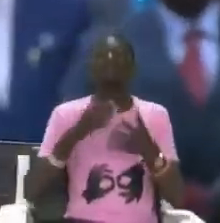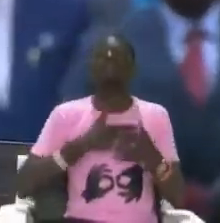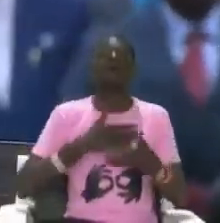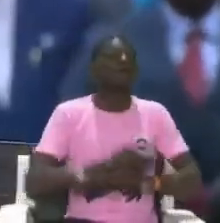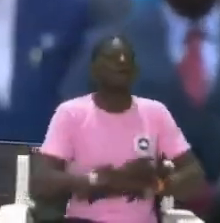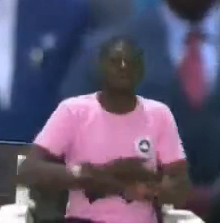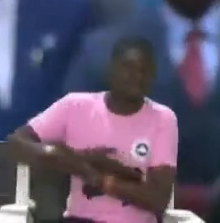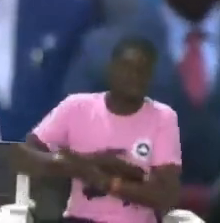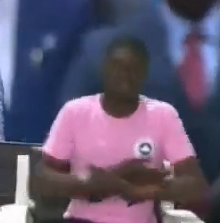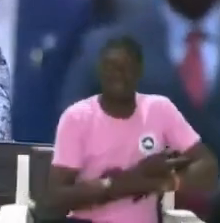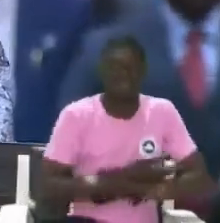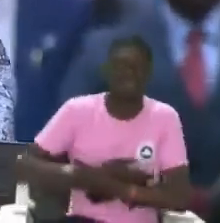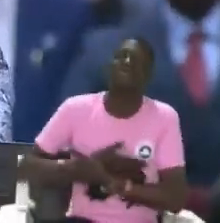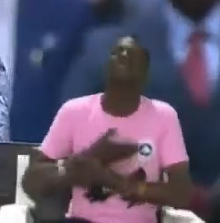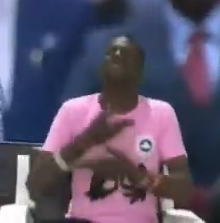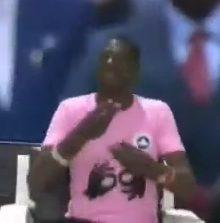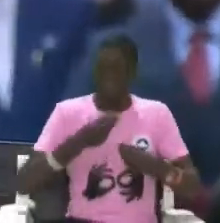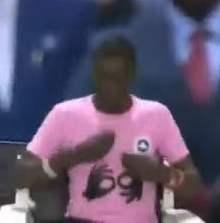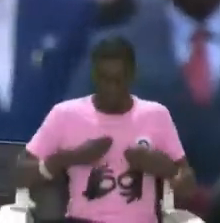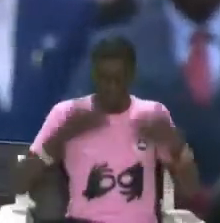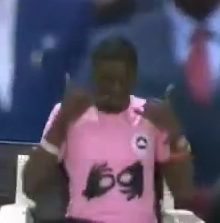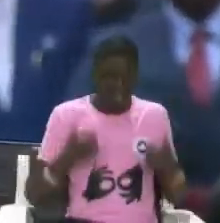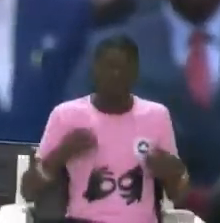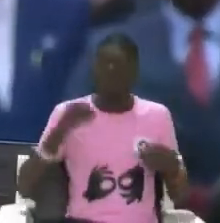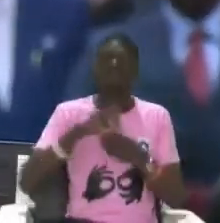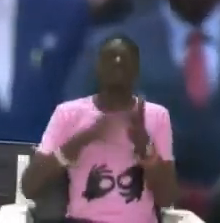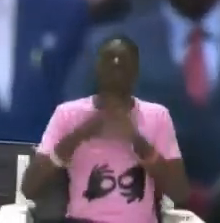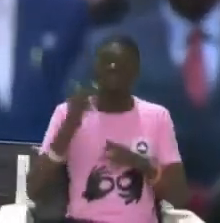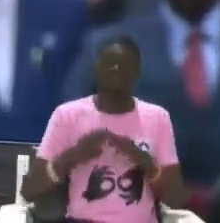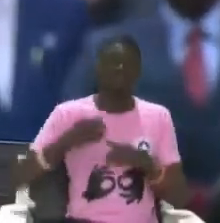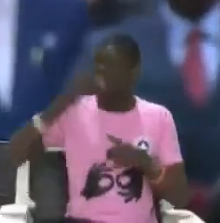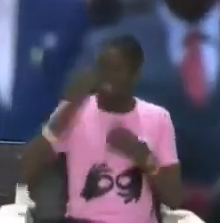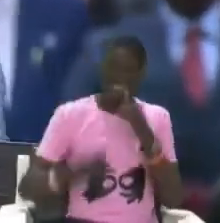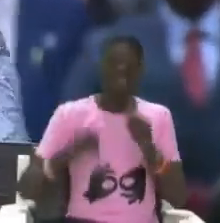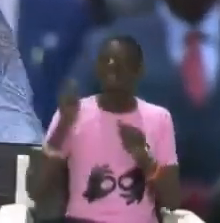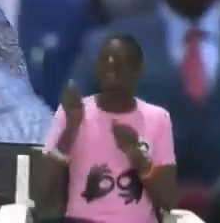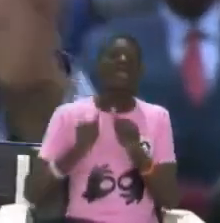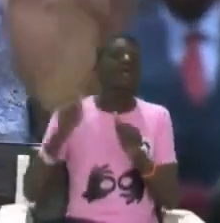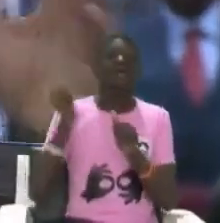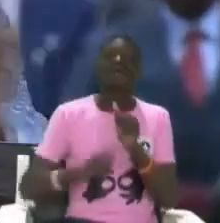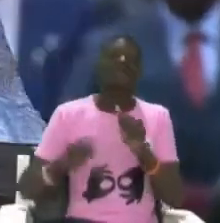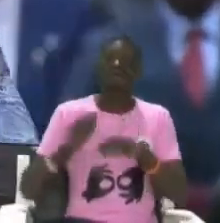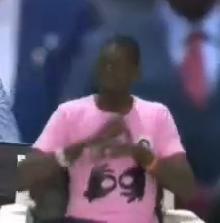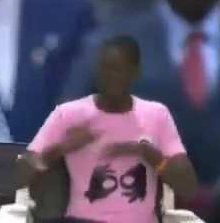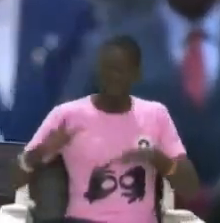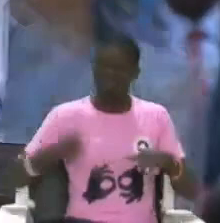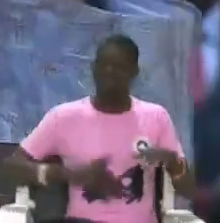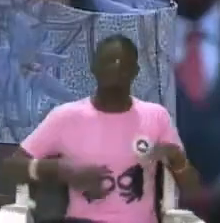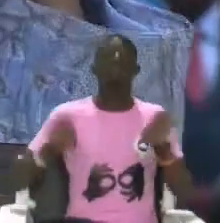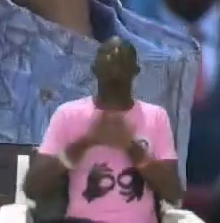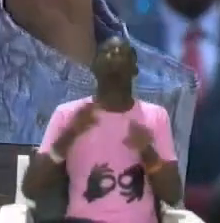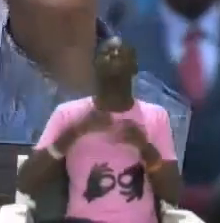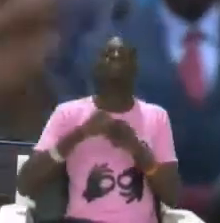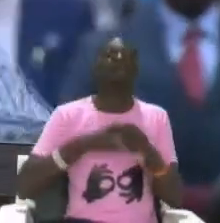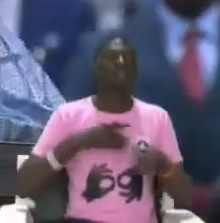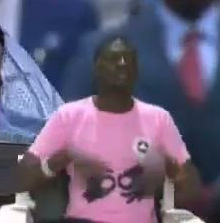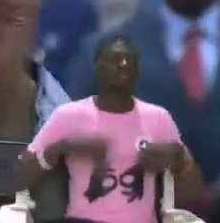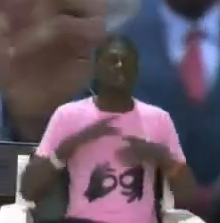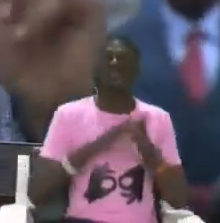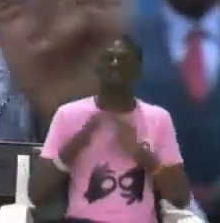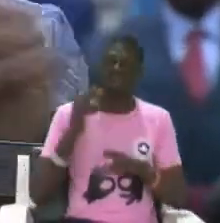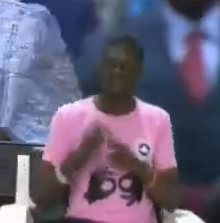Father, put an end, O God of heaven and earth, to barrenness in my life. So therefore, Lord, I pray, anything that has been